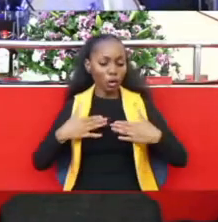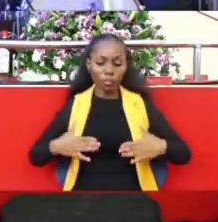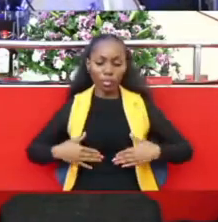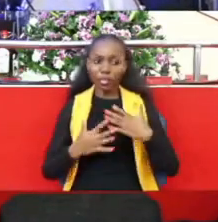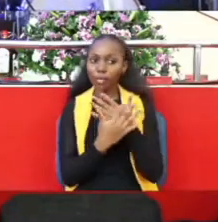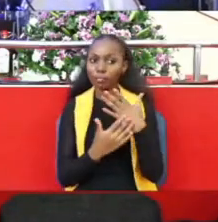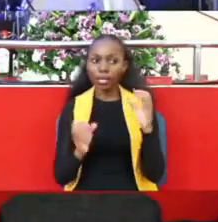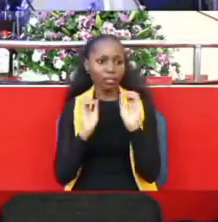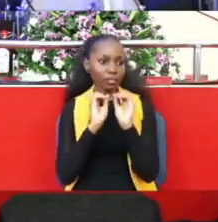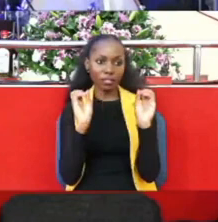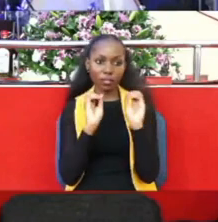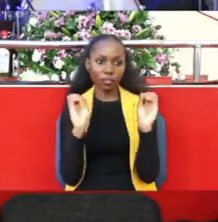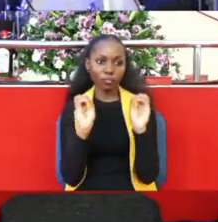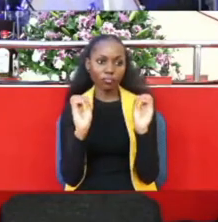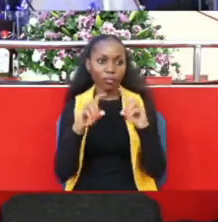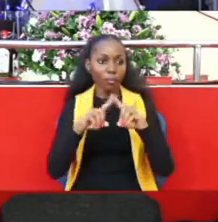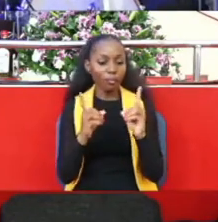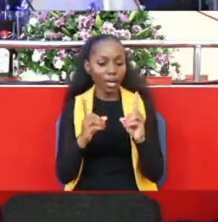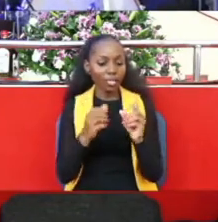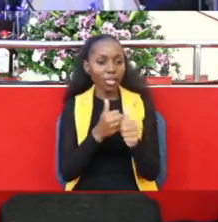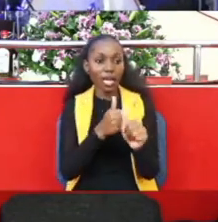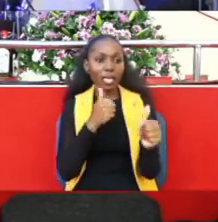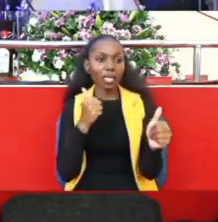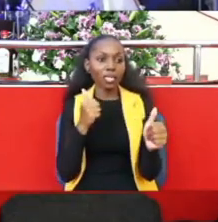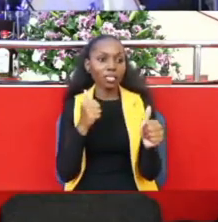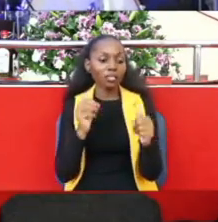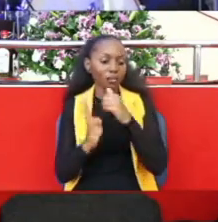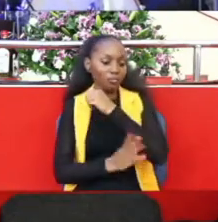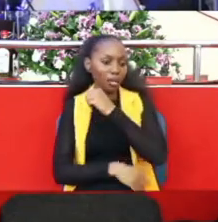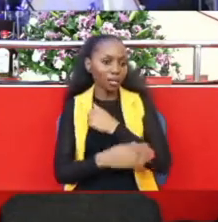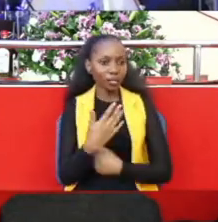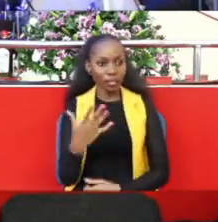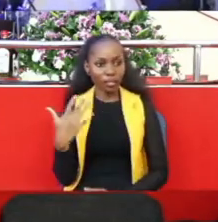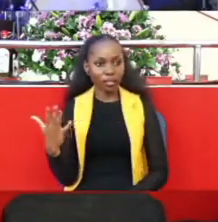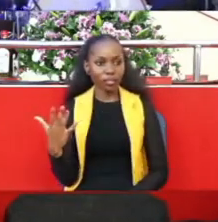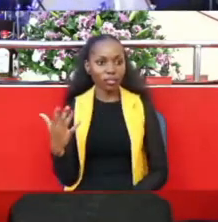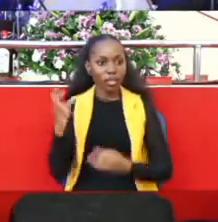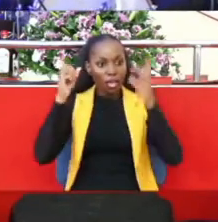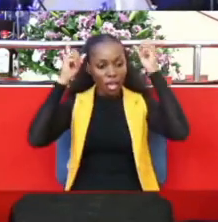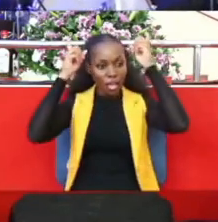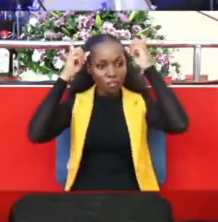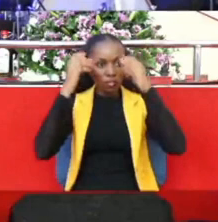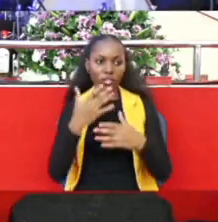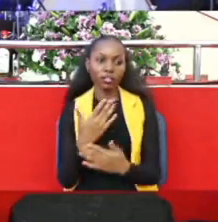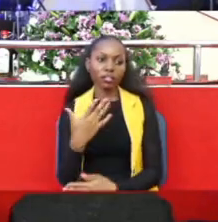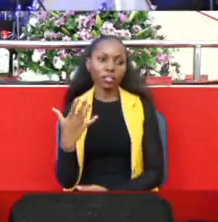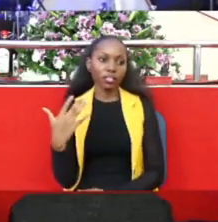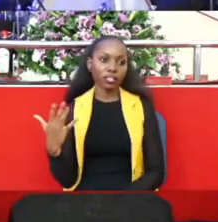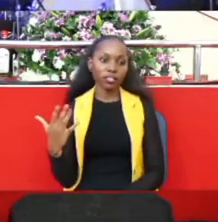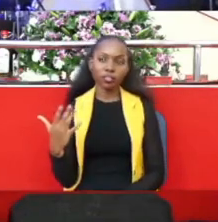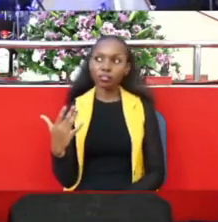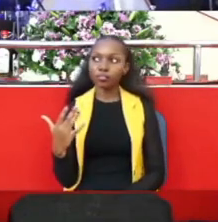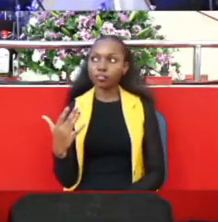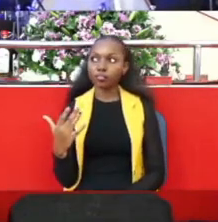blood. Many times we go through things, and there are things that cause us to hate each other in our families. They